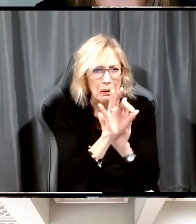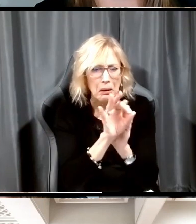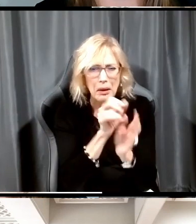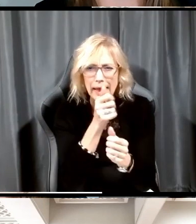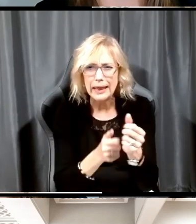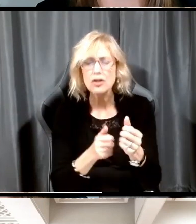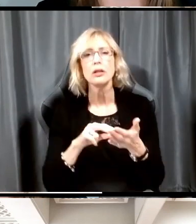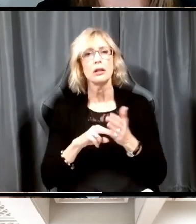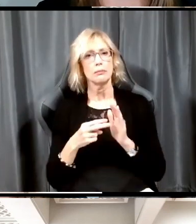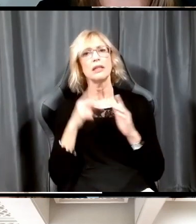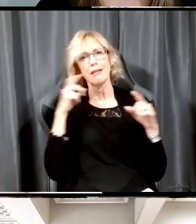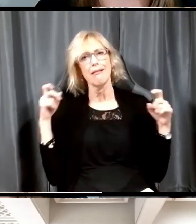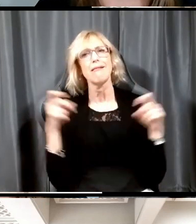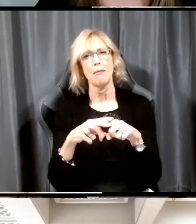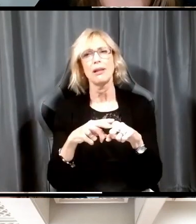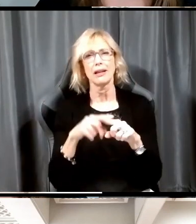a complex environment.